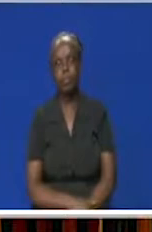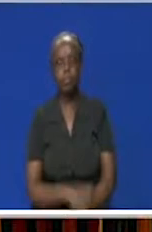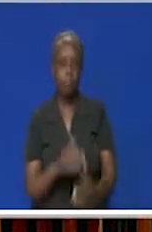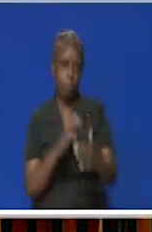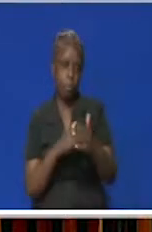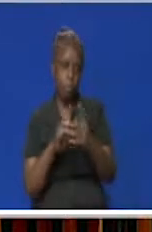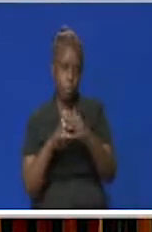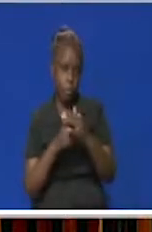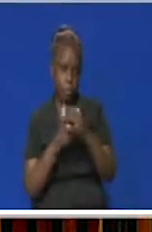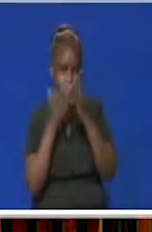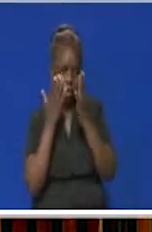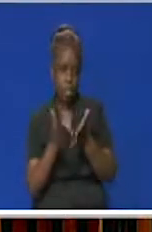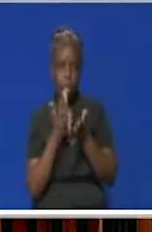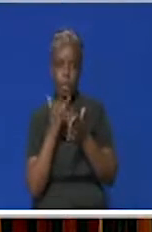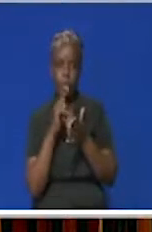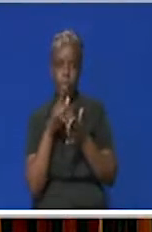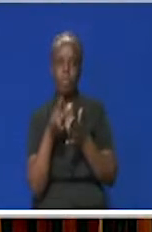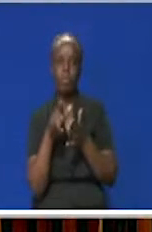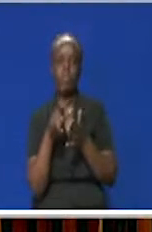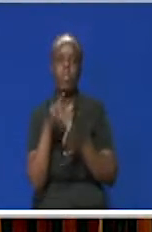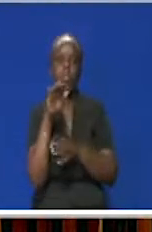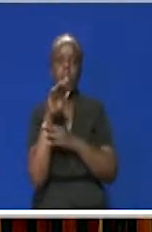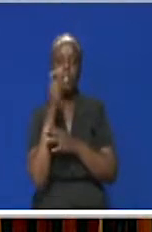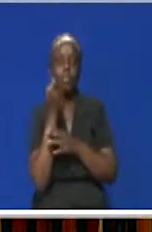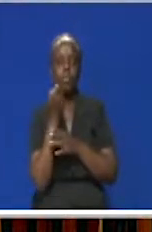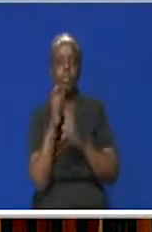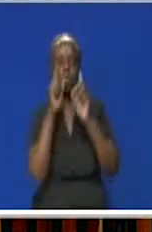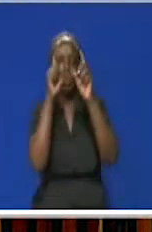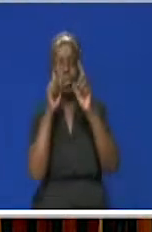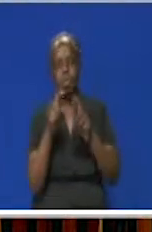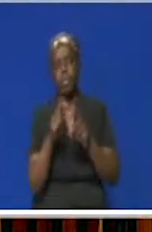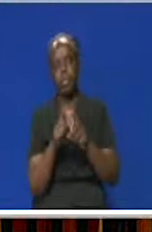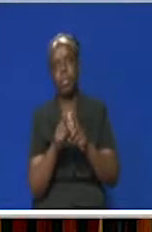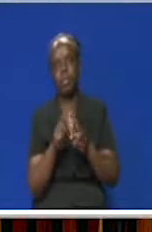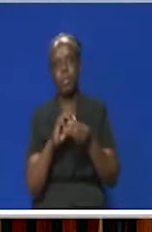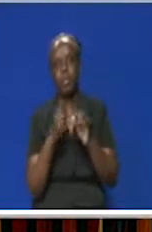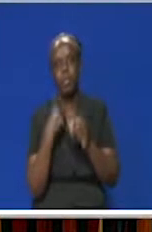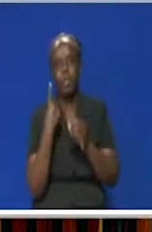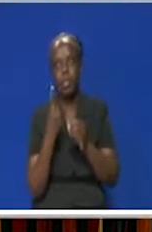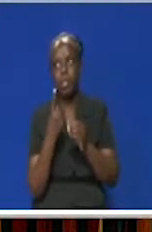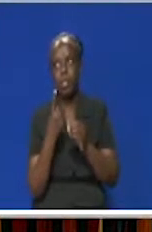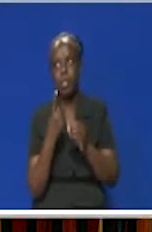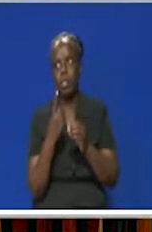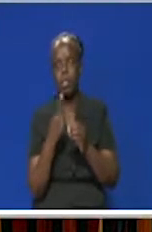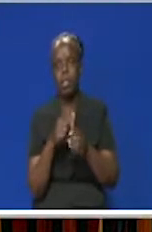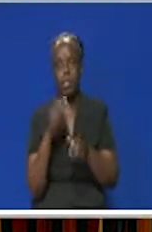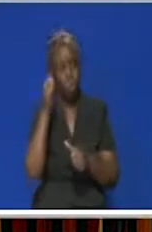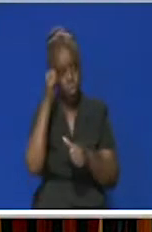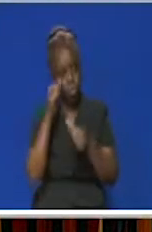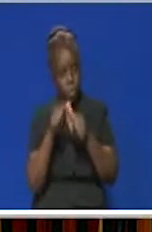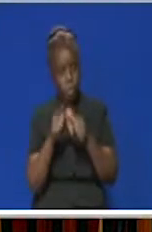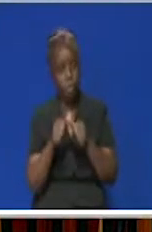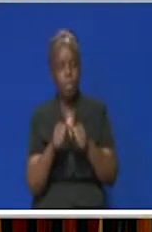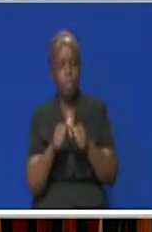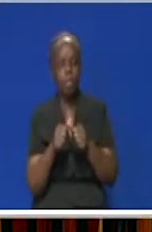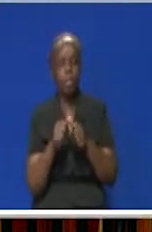Before we begin, I will ask you some few questions. 1. Do you remember